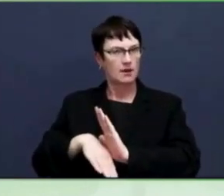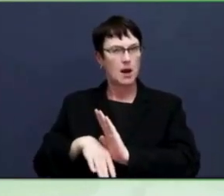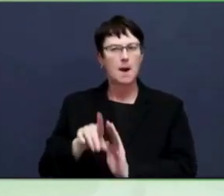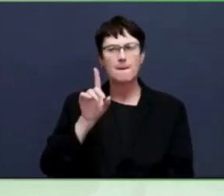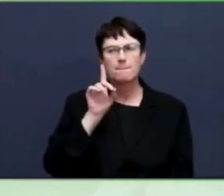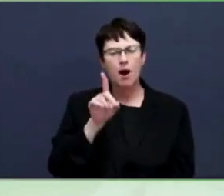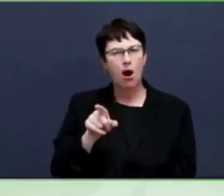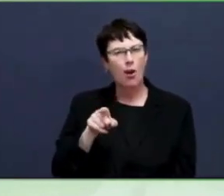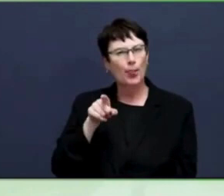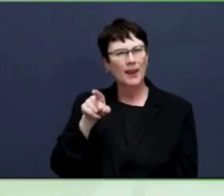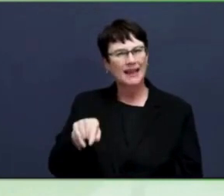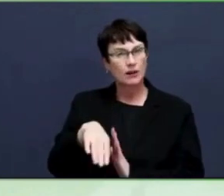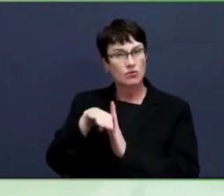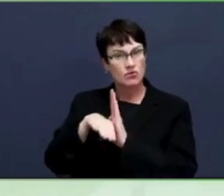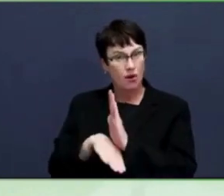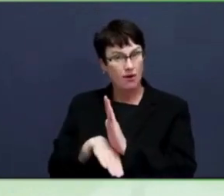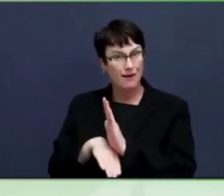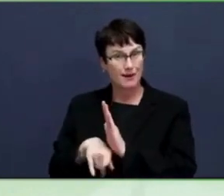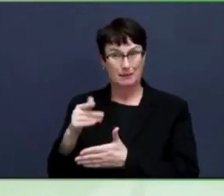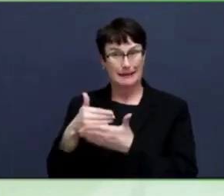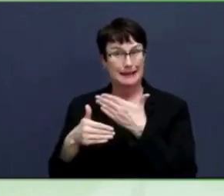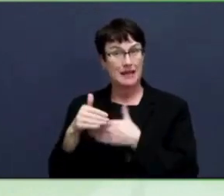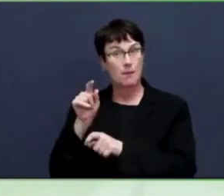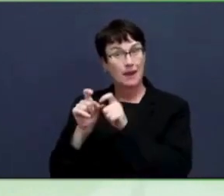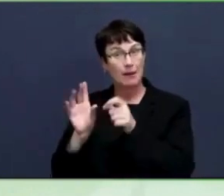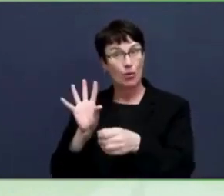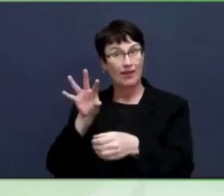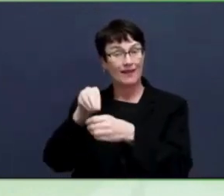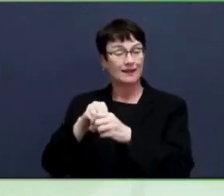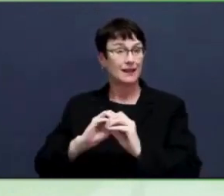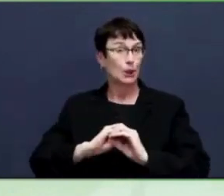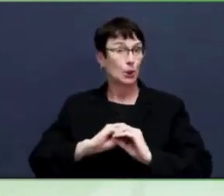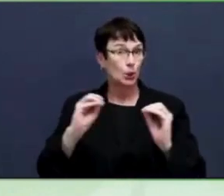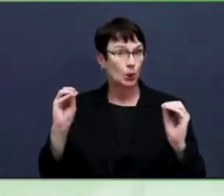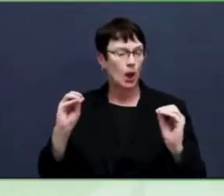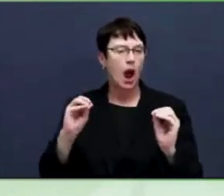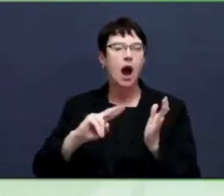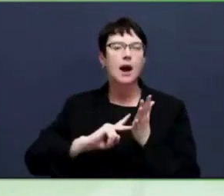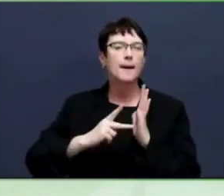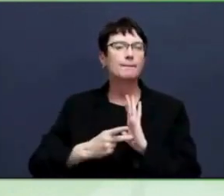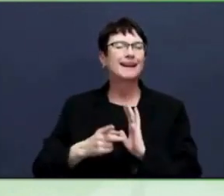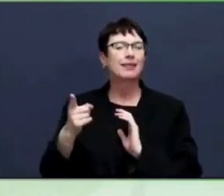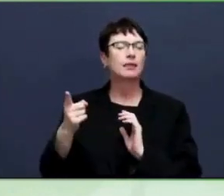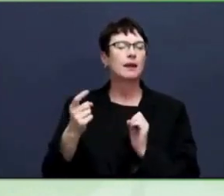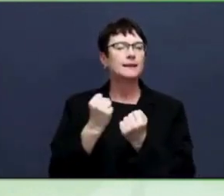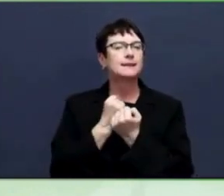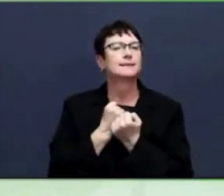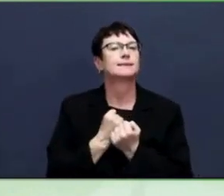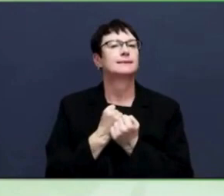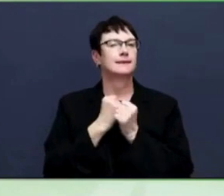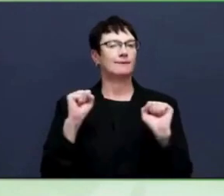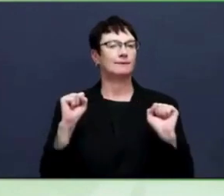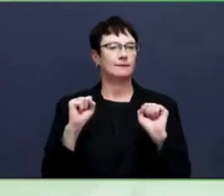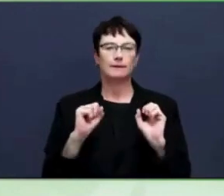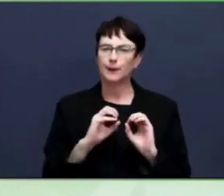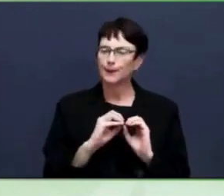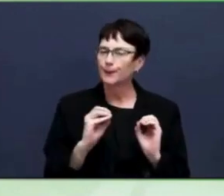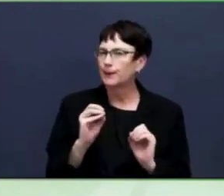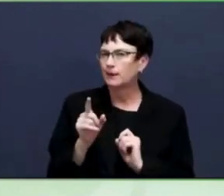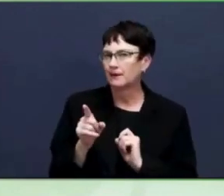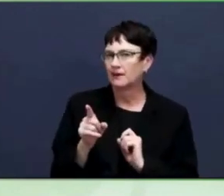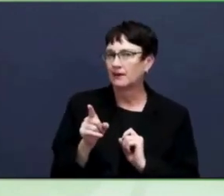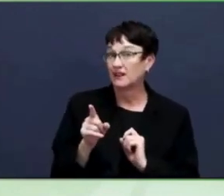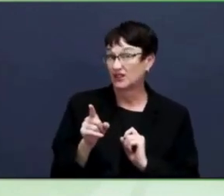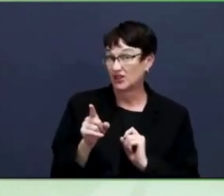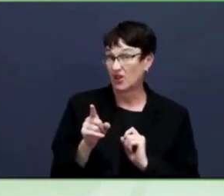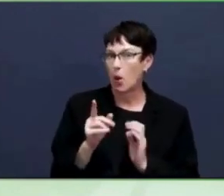It wasn't tested. It hasn't been proven to be safe to put on the market. So the HR directors buying this product are liable, and